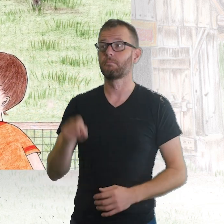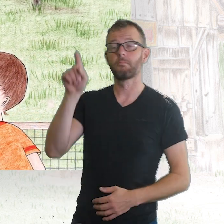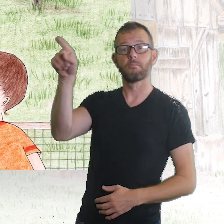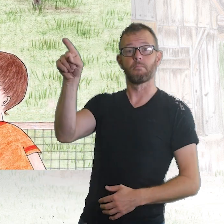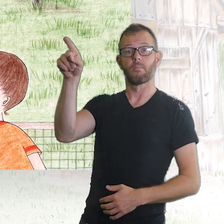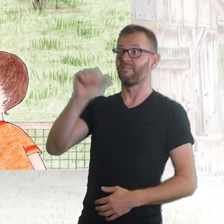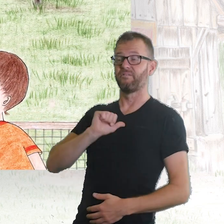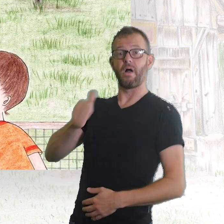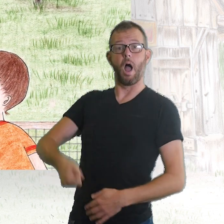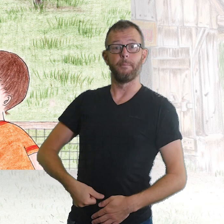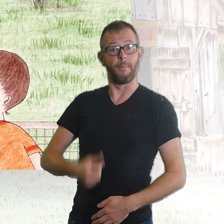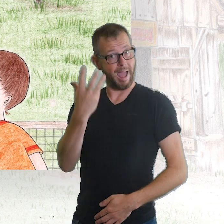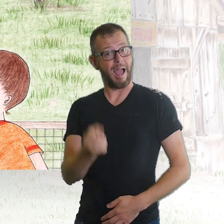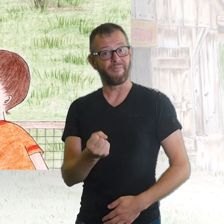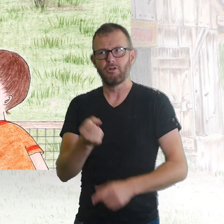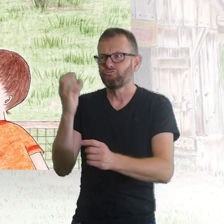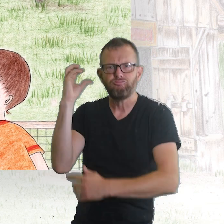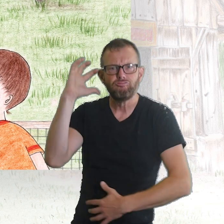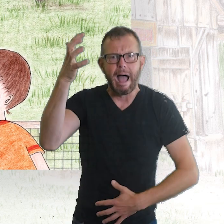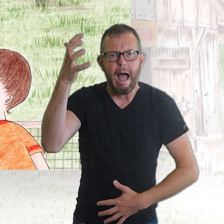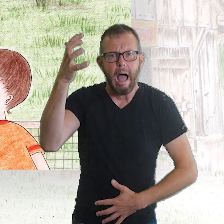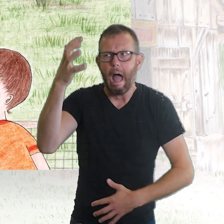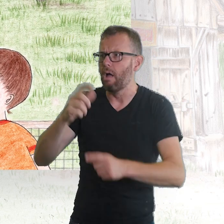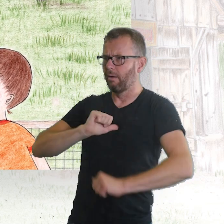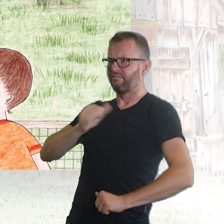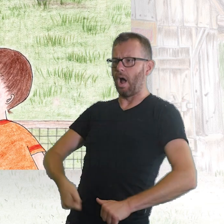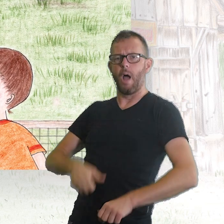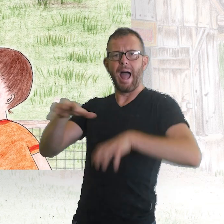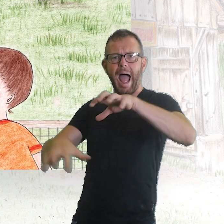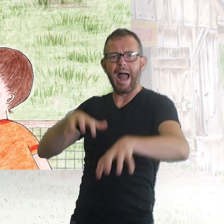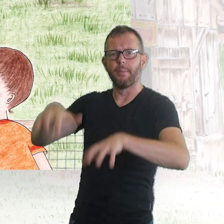There are other rare farm animals on the farm.